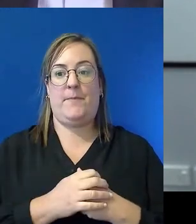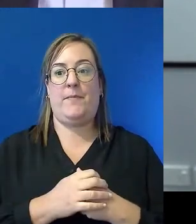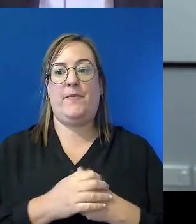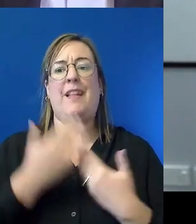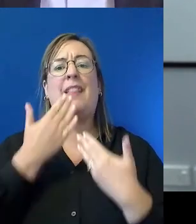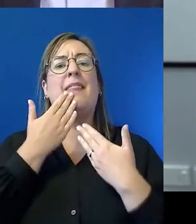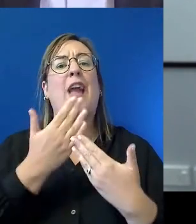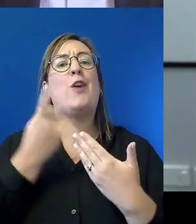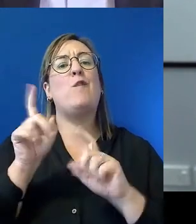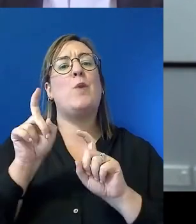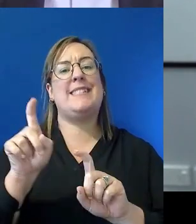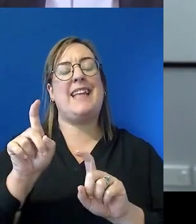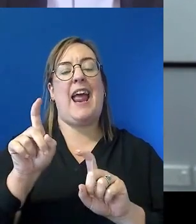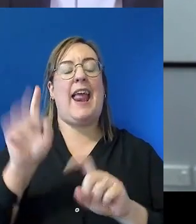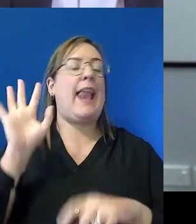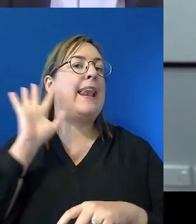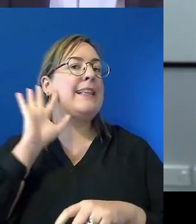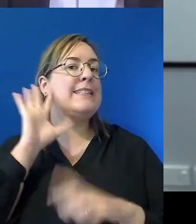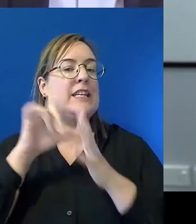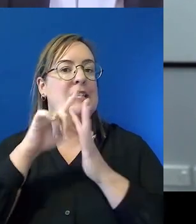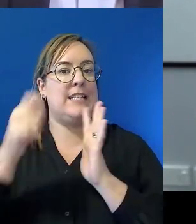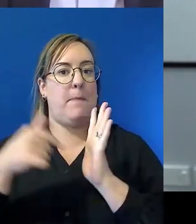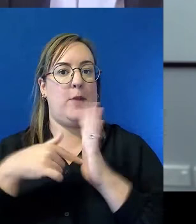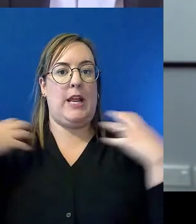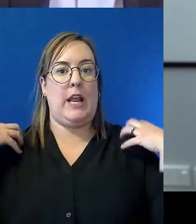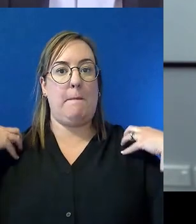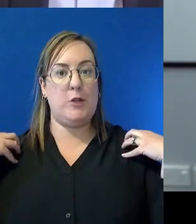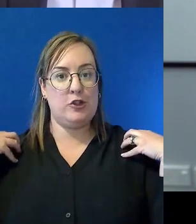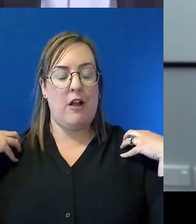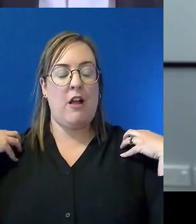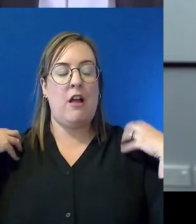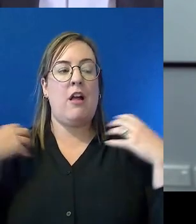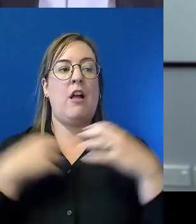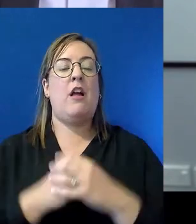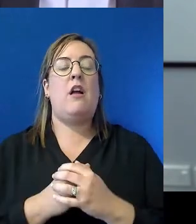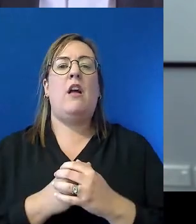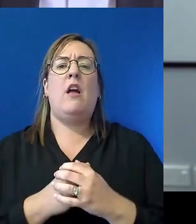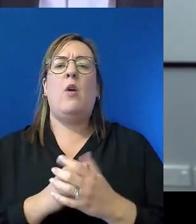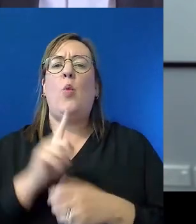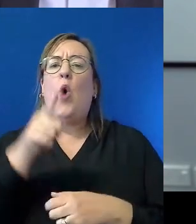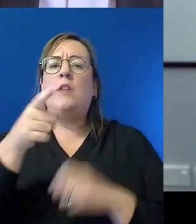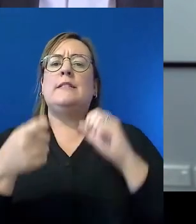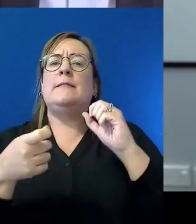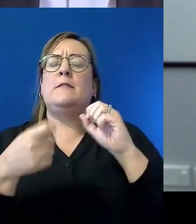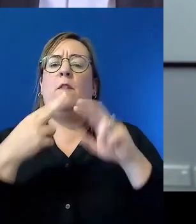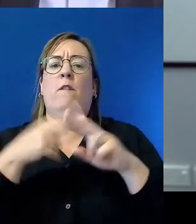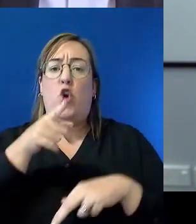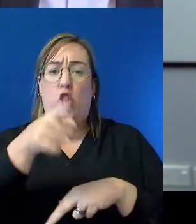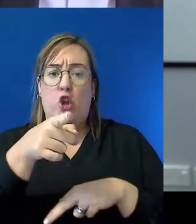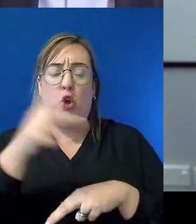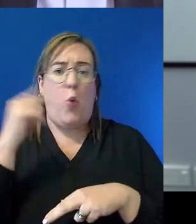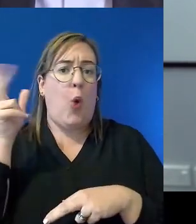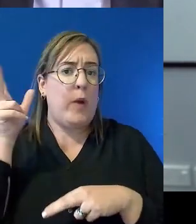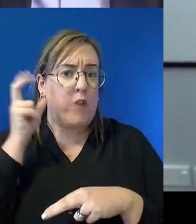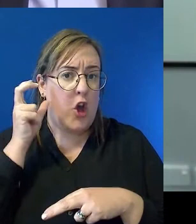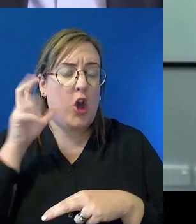on and listening to the Deputy Commissioner there. What particularly resonated with you from what we heard